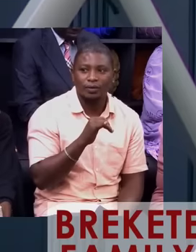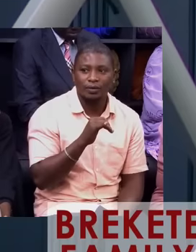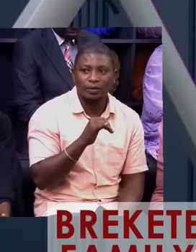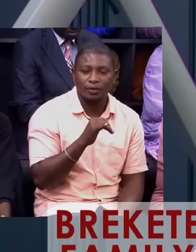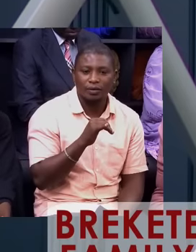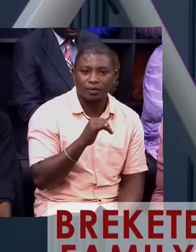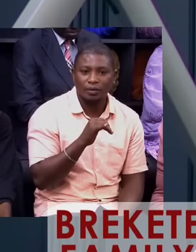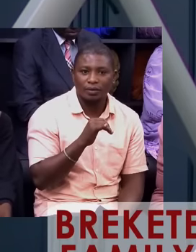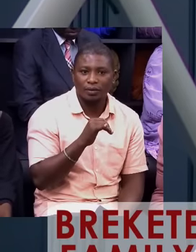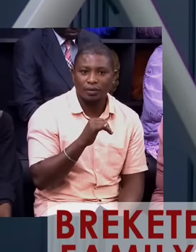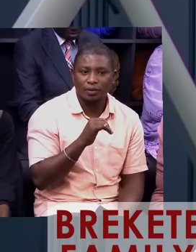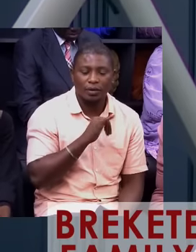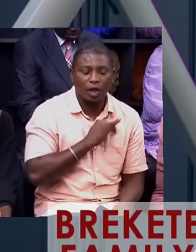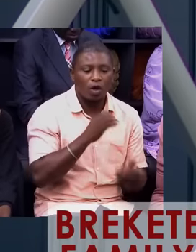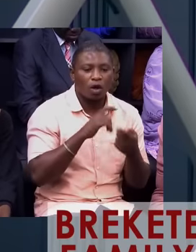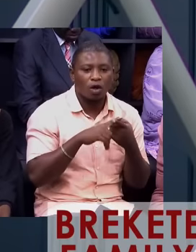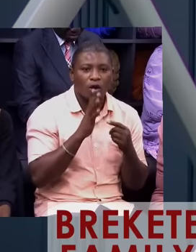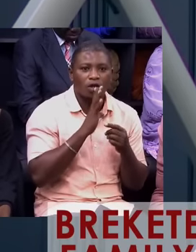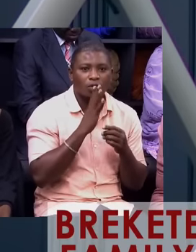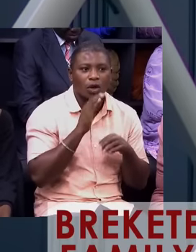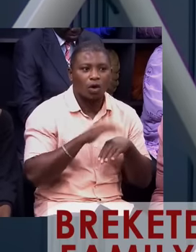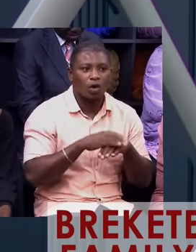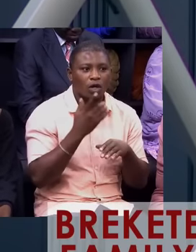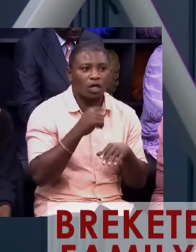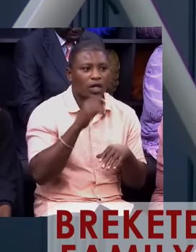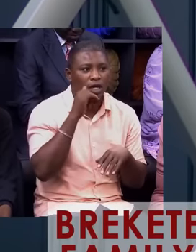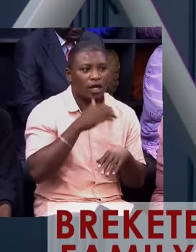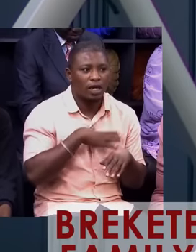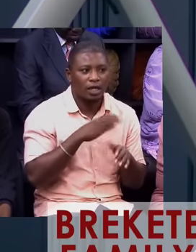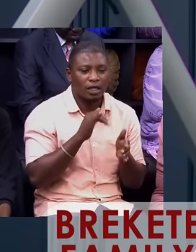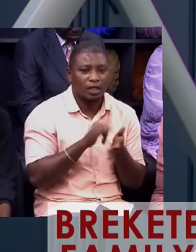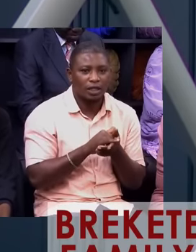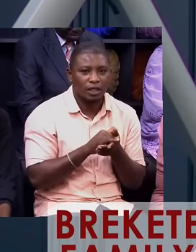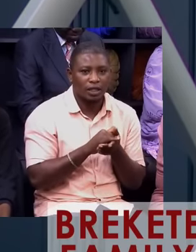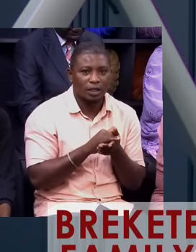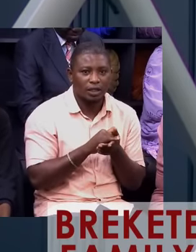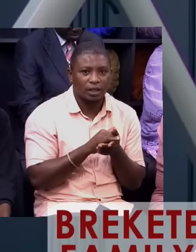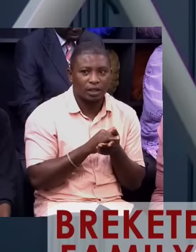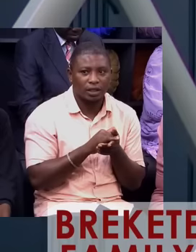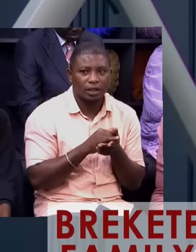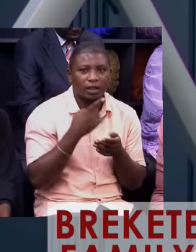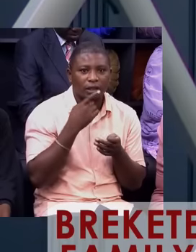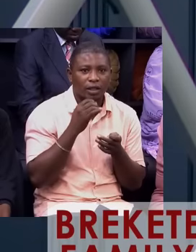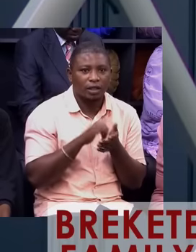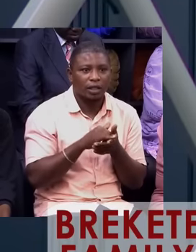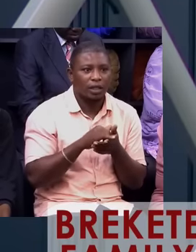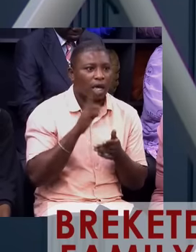fellow on the lady that was the